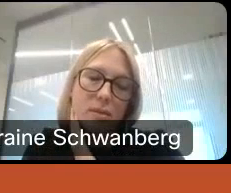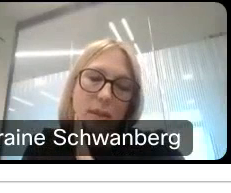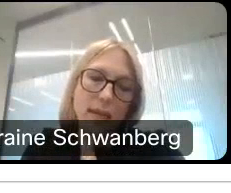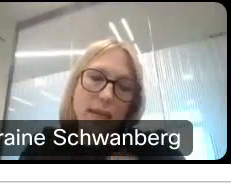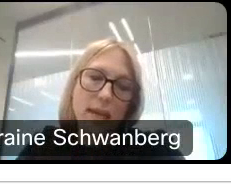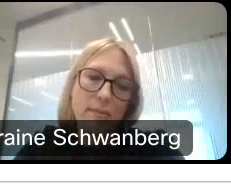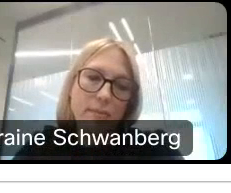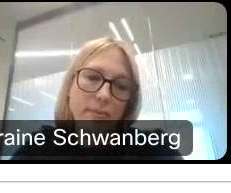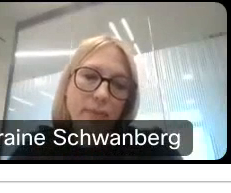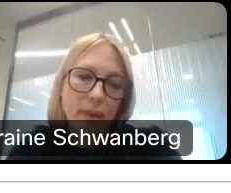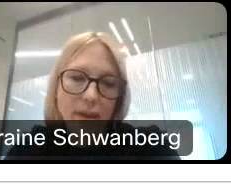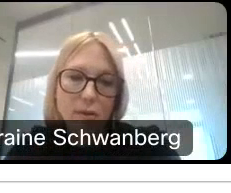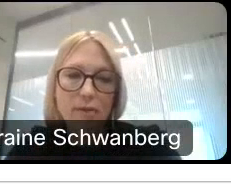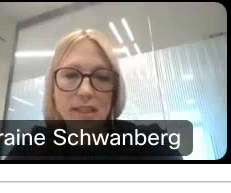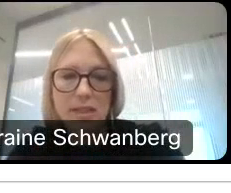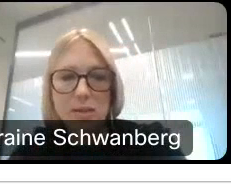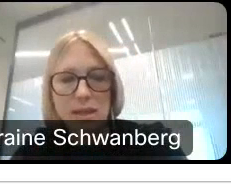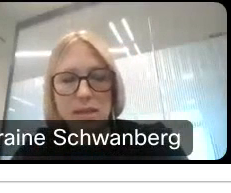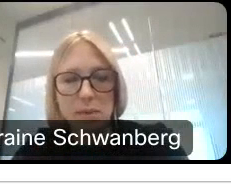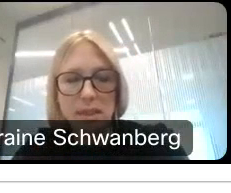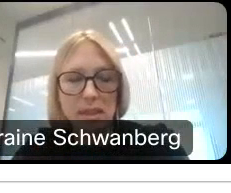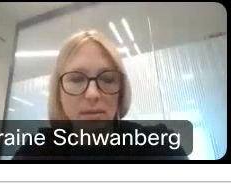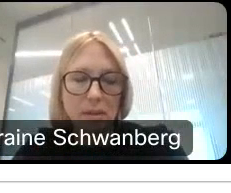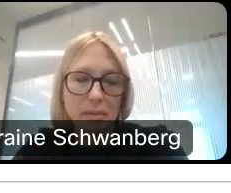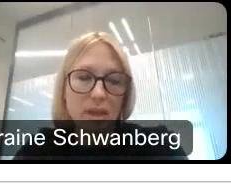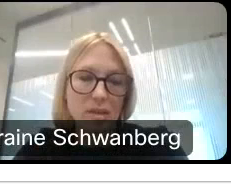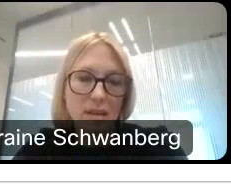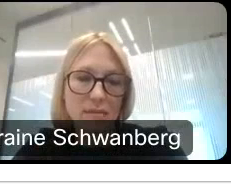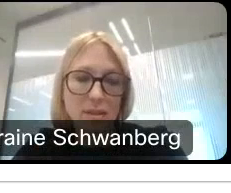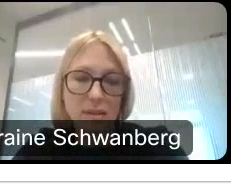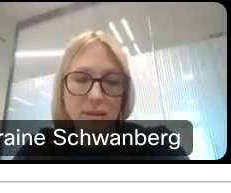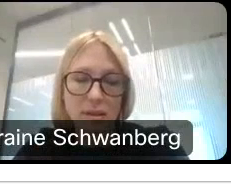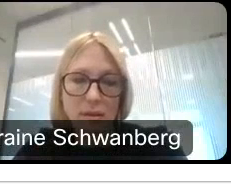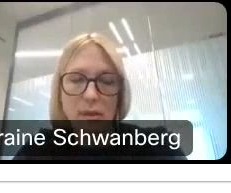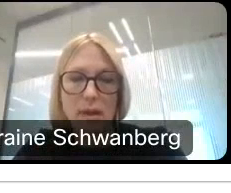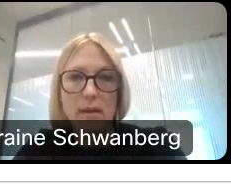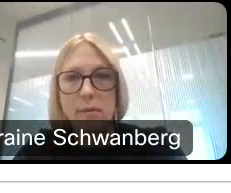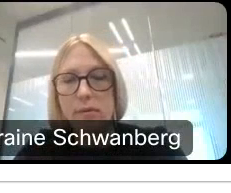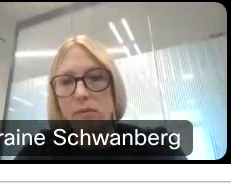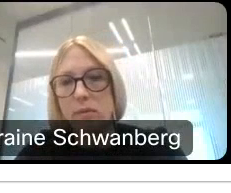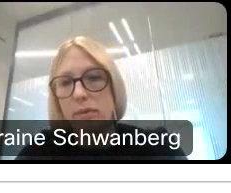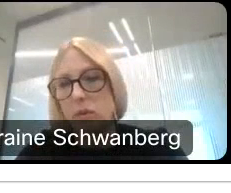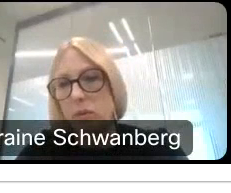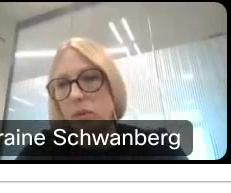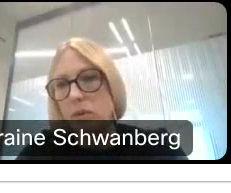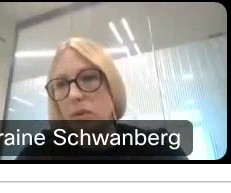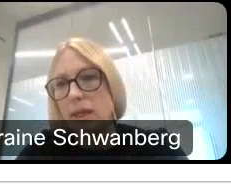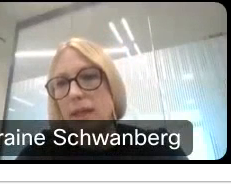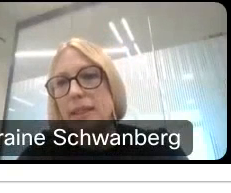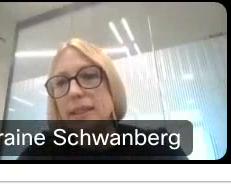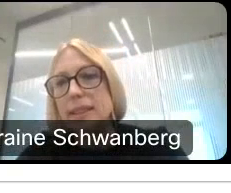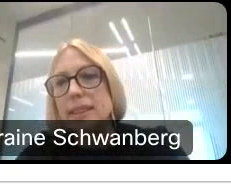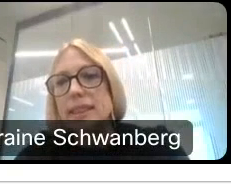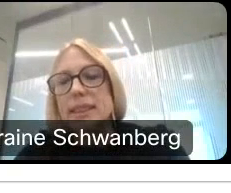So it will feed into that, in particular where it's a patient safety incident. Others reviews would be